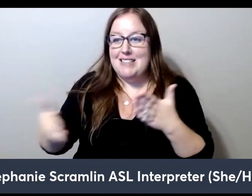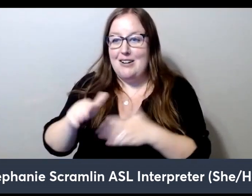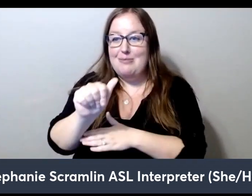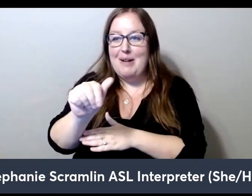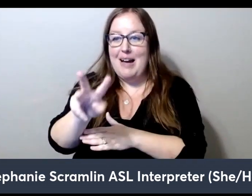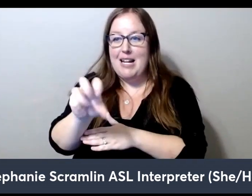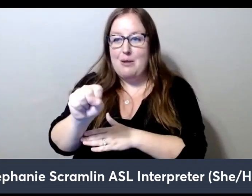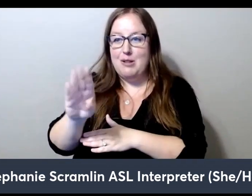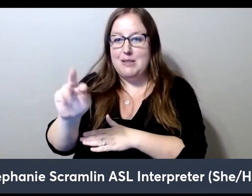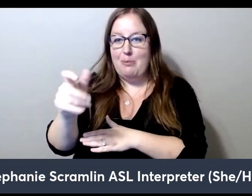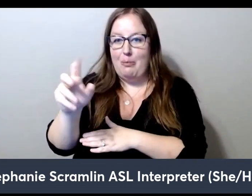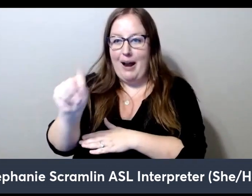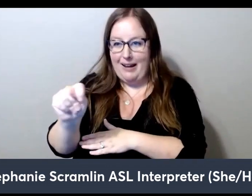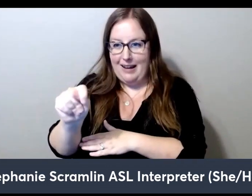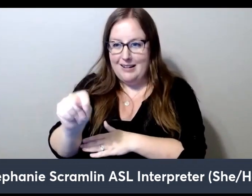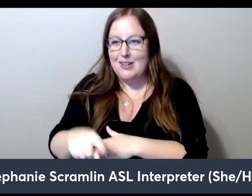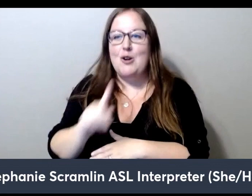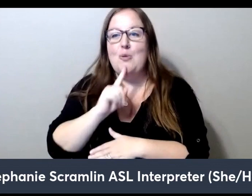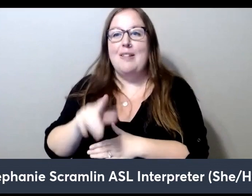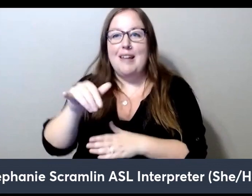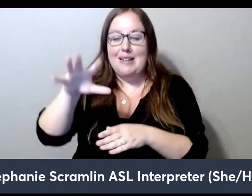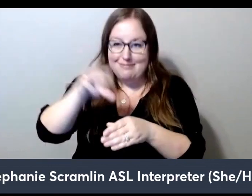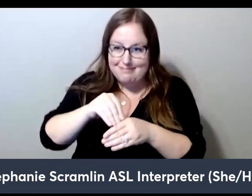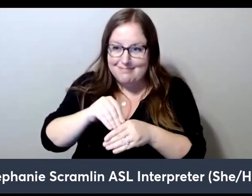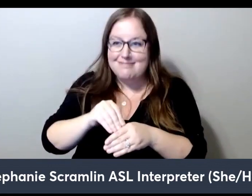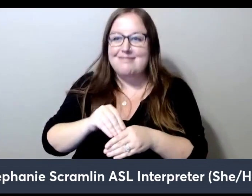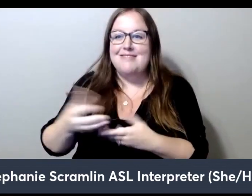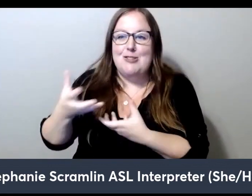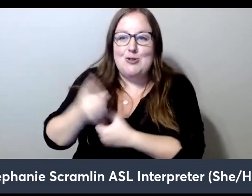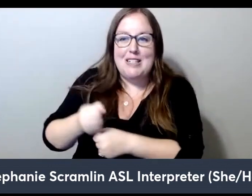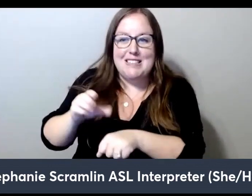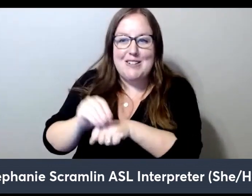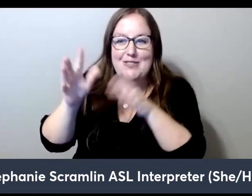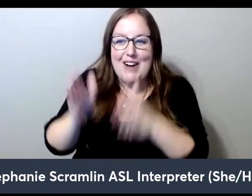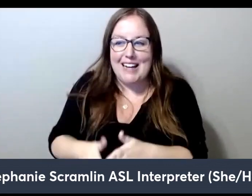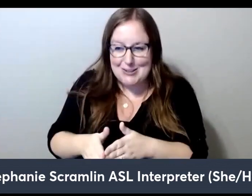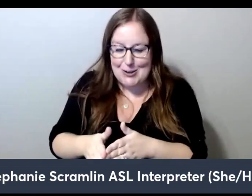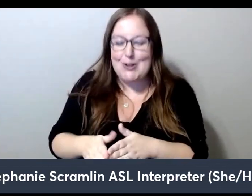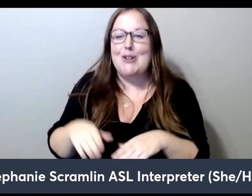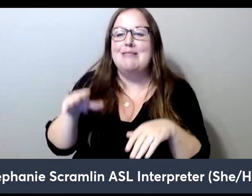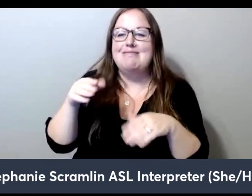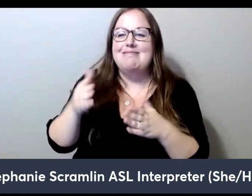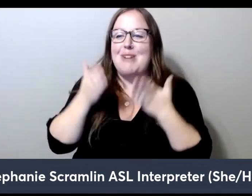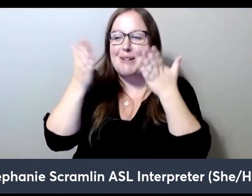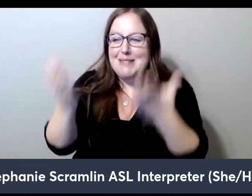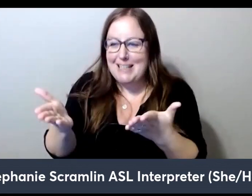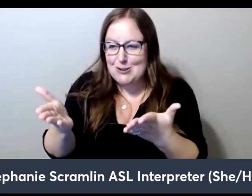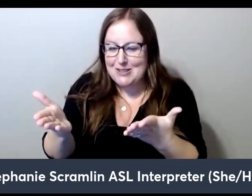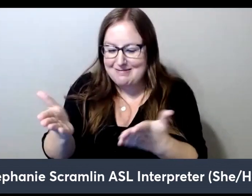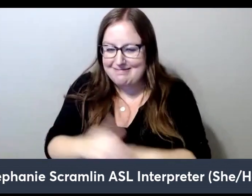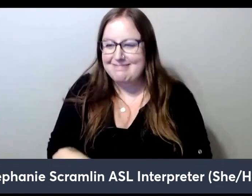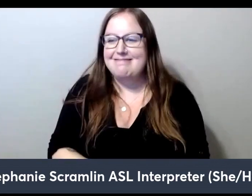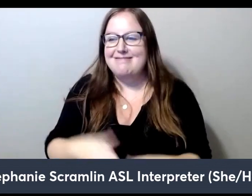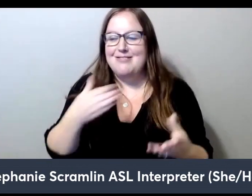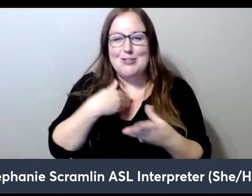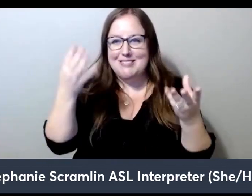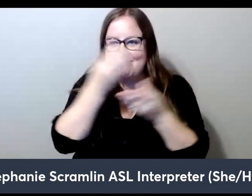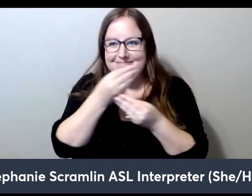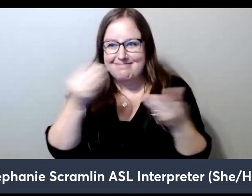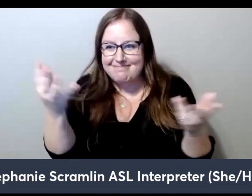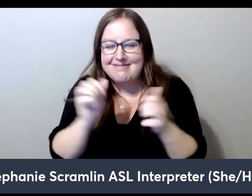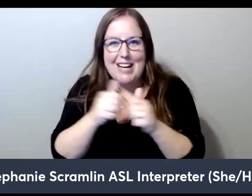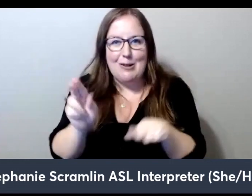is quantum computing, is part of the Trusted Advisor recommendation engine, telling people how to use it best.